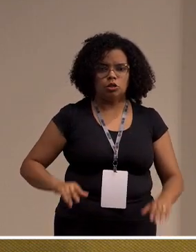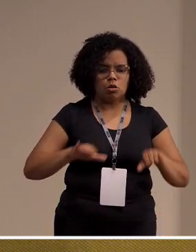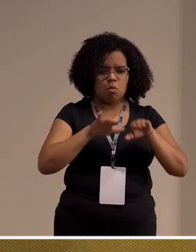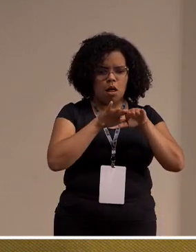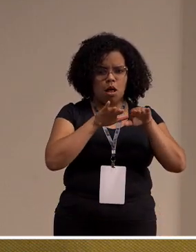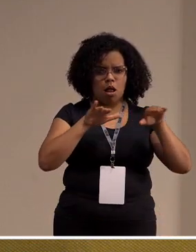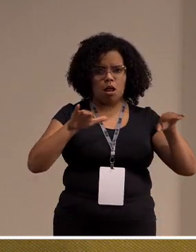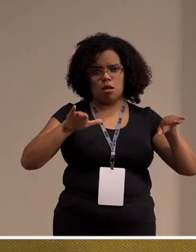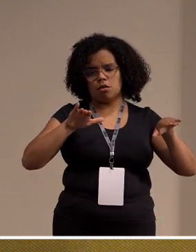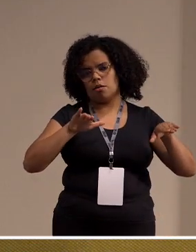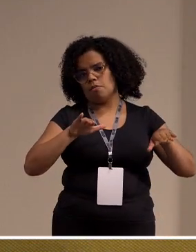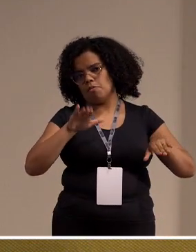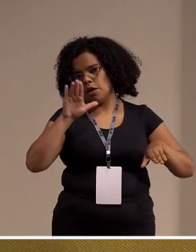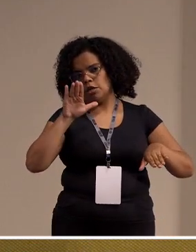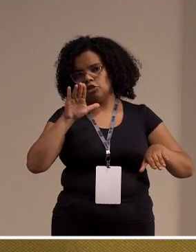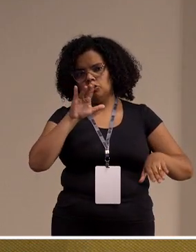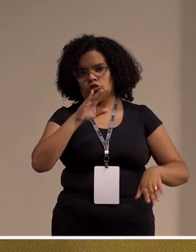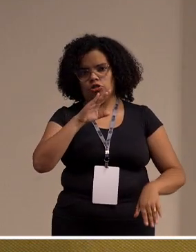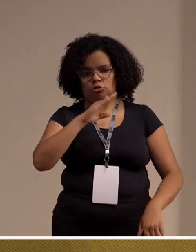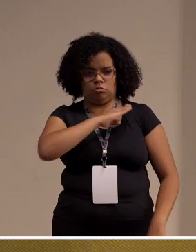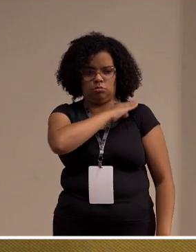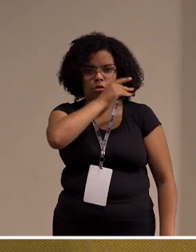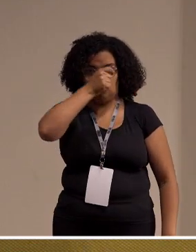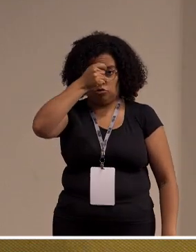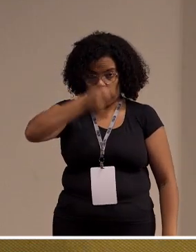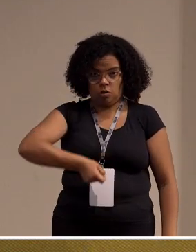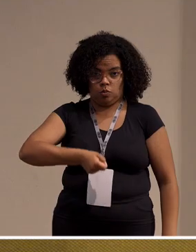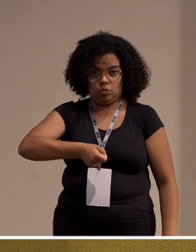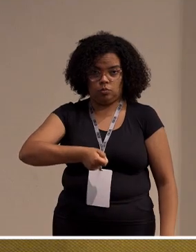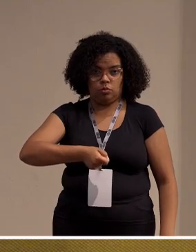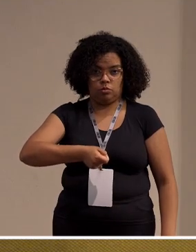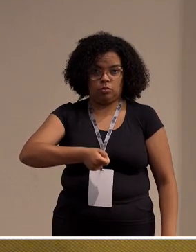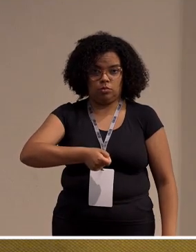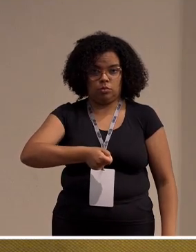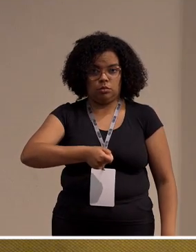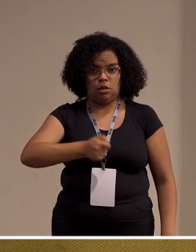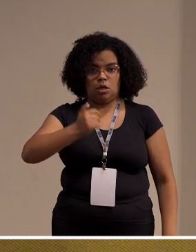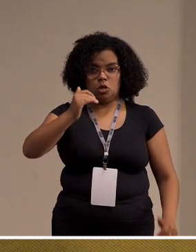Court has supported that. So it's not a time for optimism.